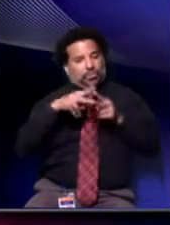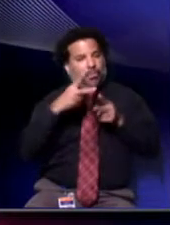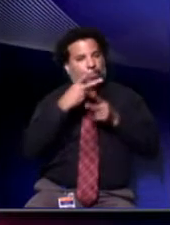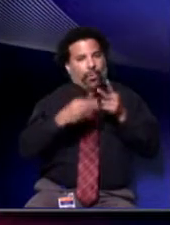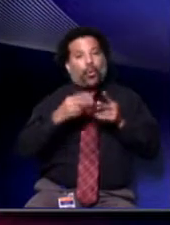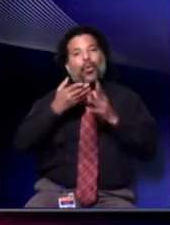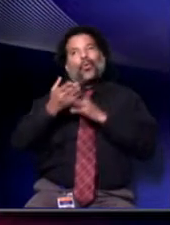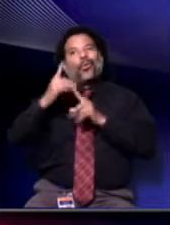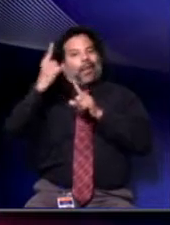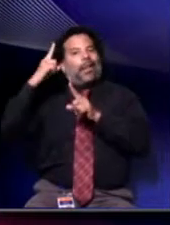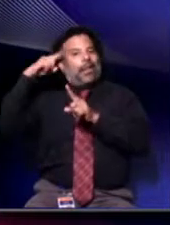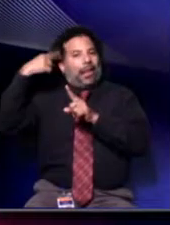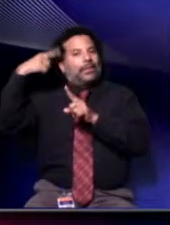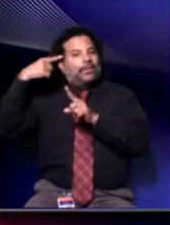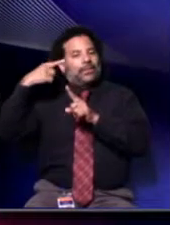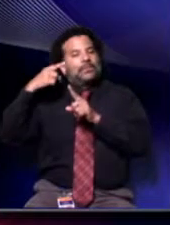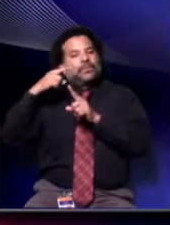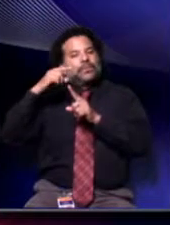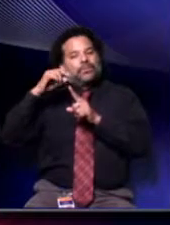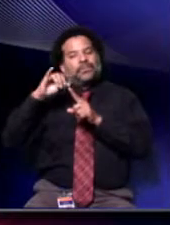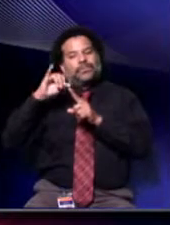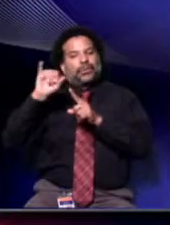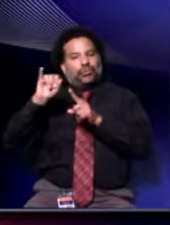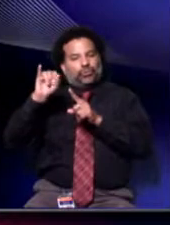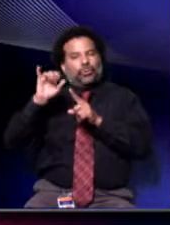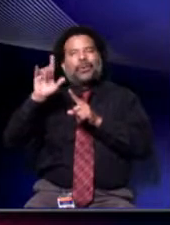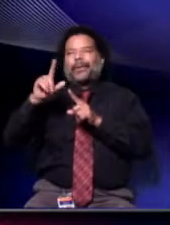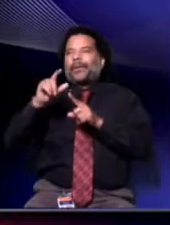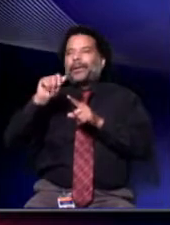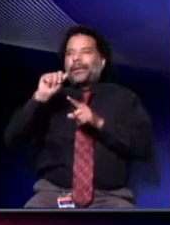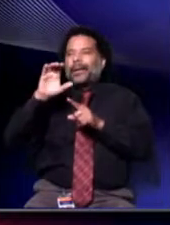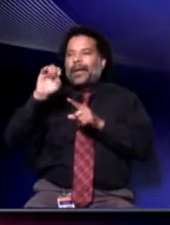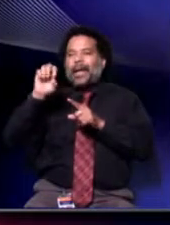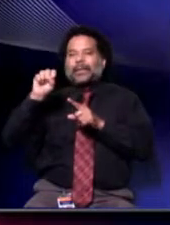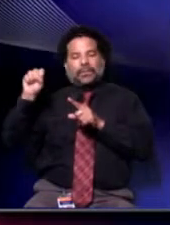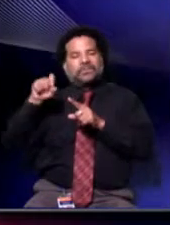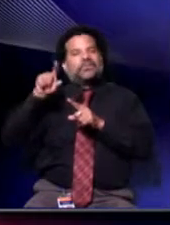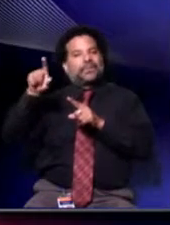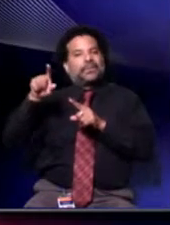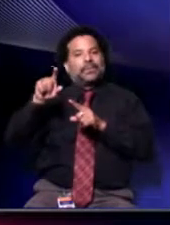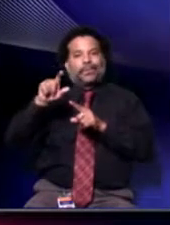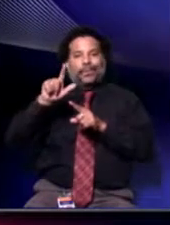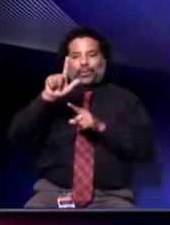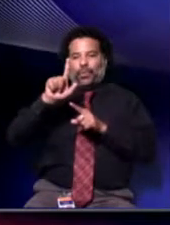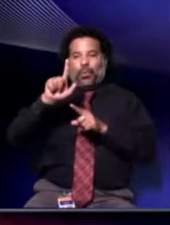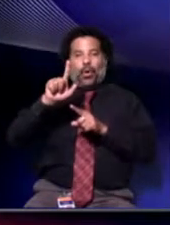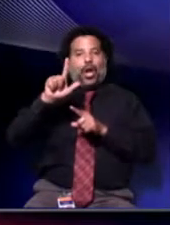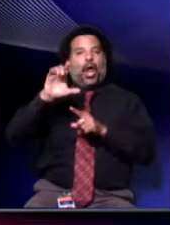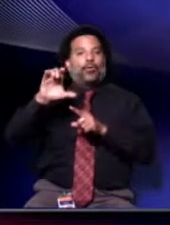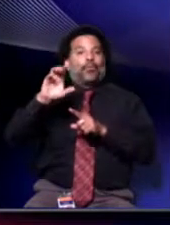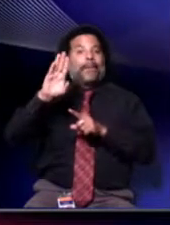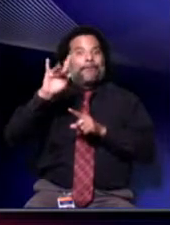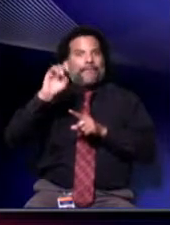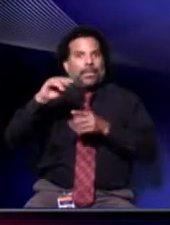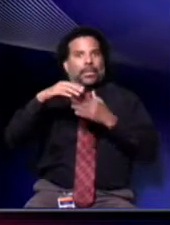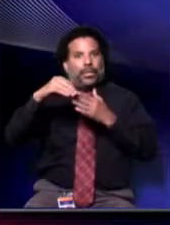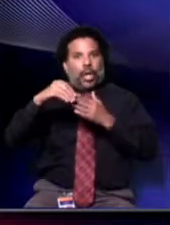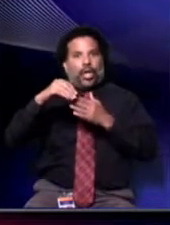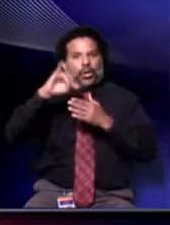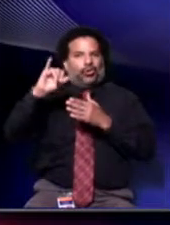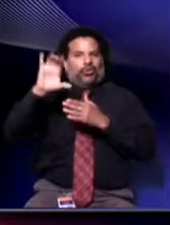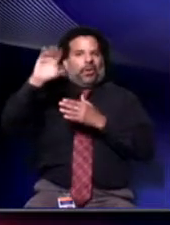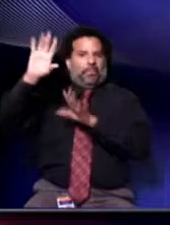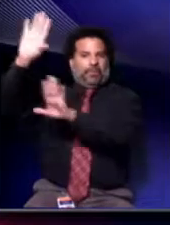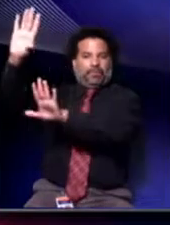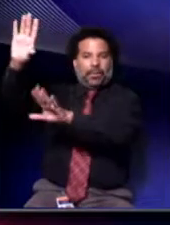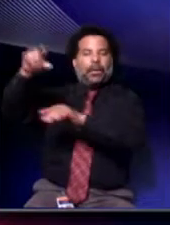London insurers, Axis. It's about a $21.5 billion insurer. We also